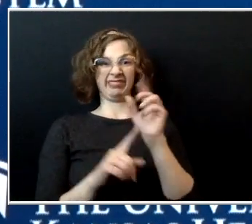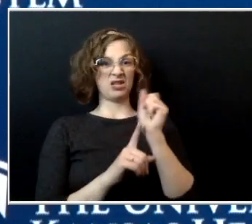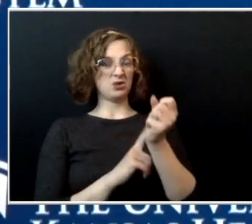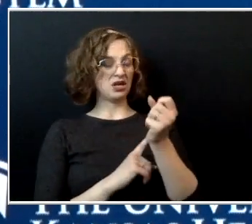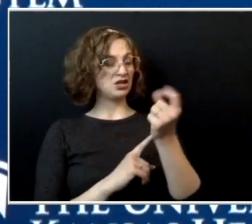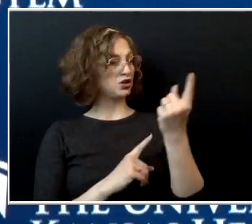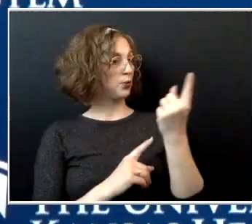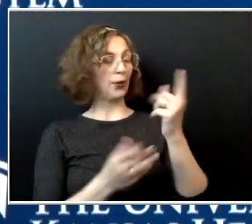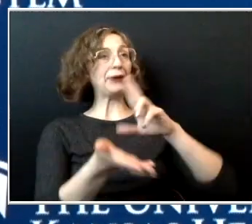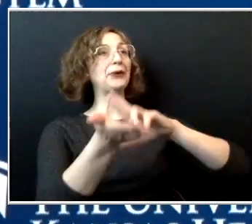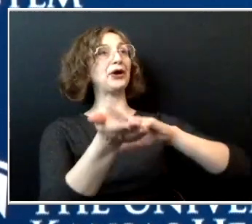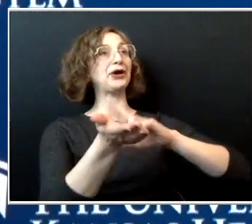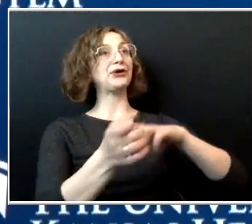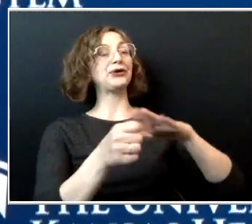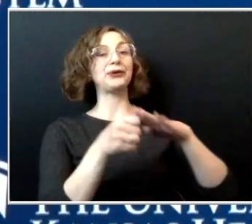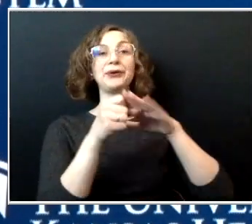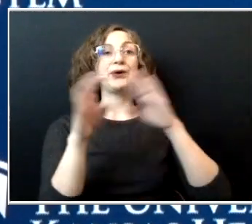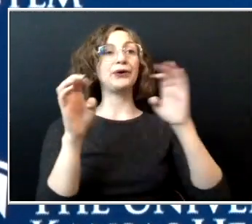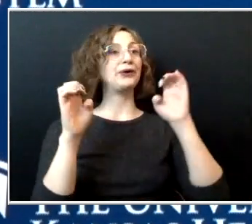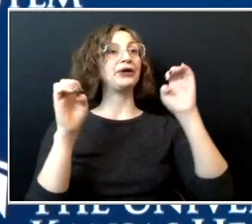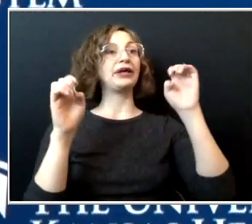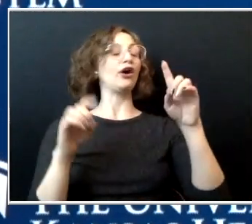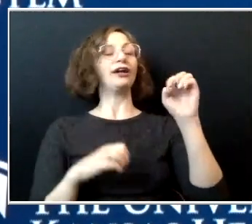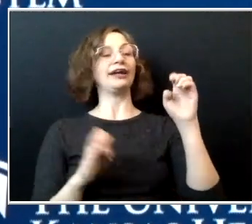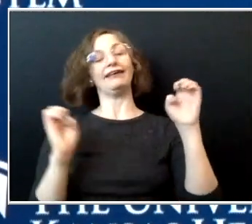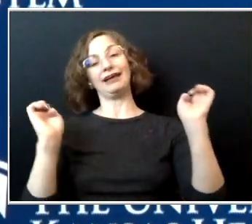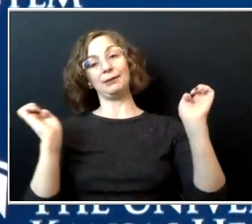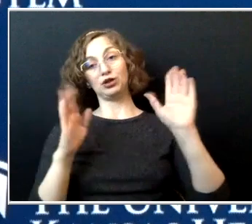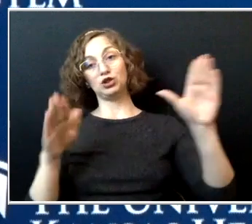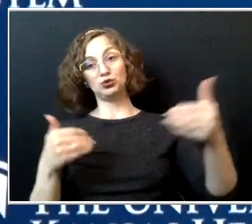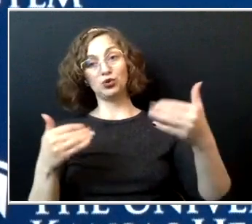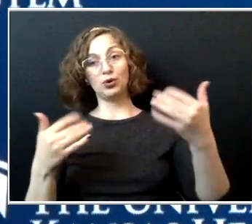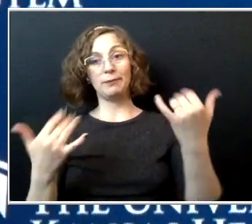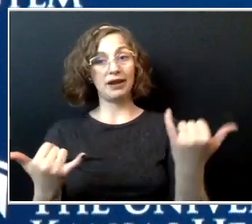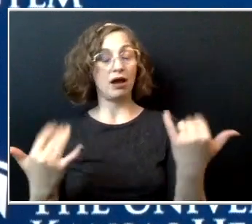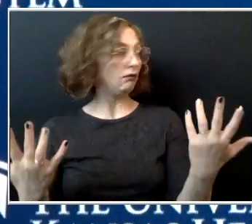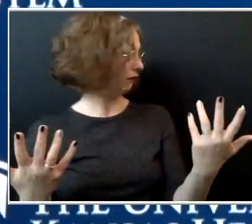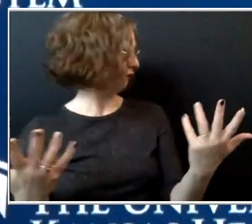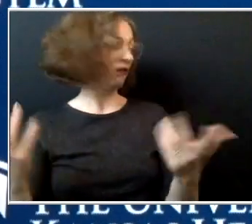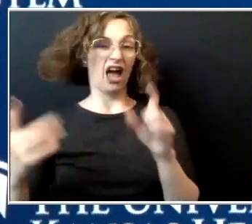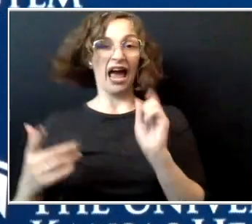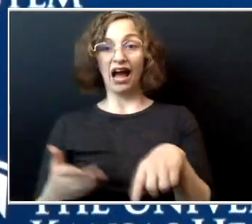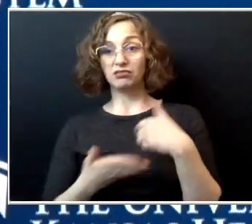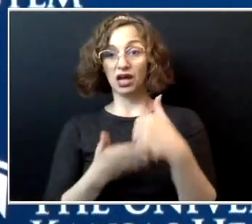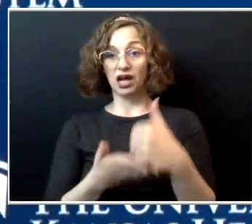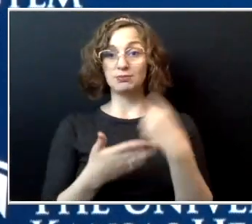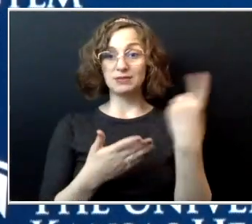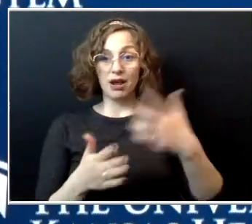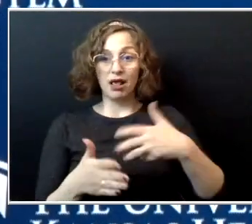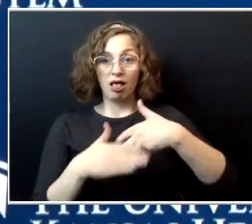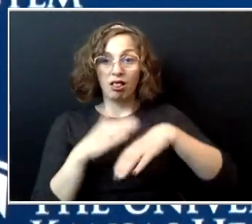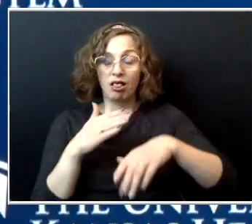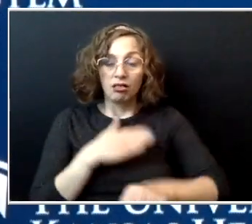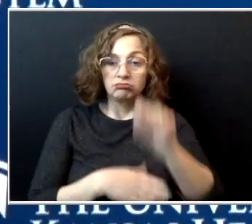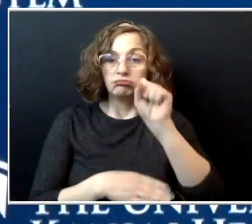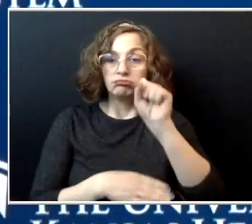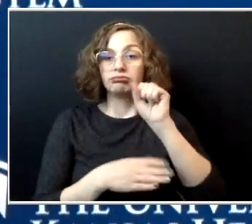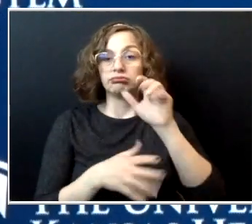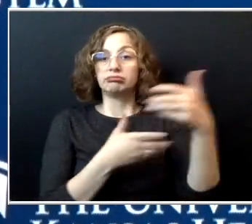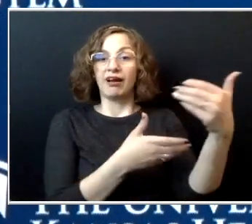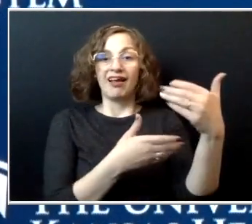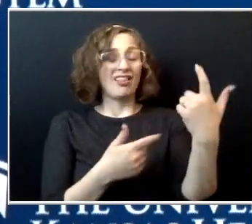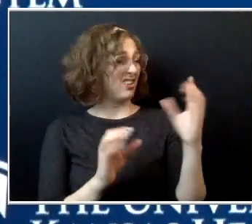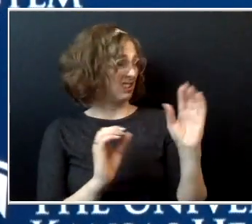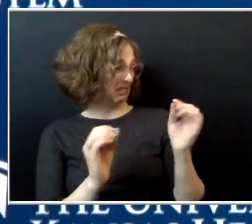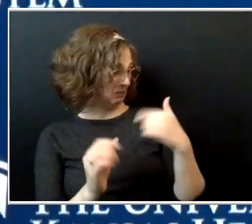patient walk through the door. And you don't want to be that nurse that hasn't helped deliver for 10 years and suddenly you're in that crisis situation. So our goal is